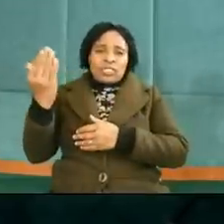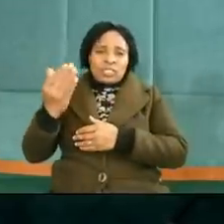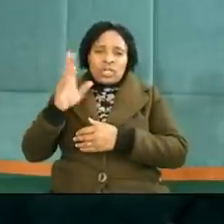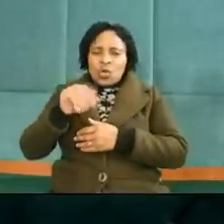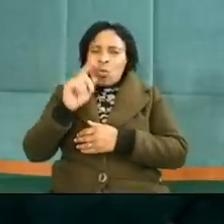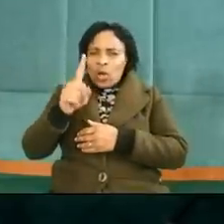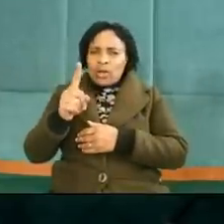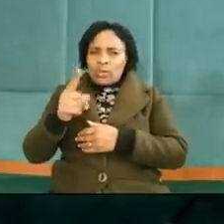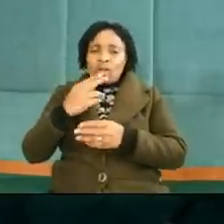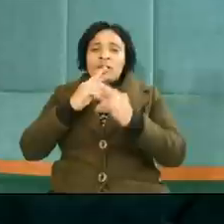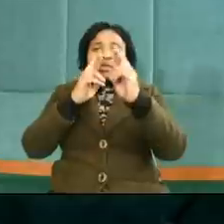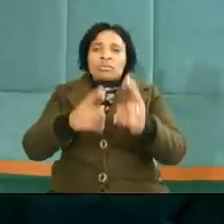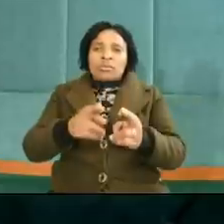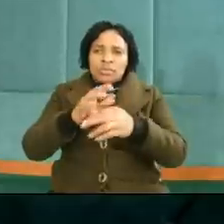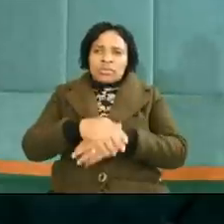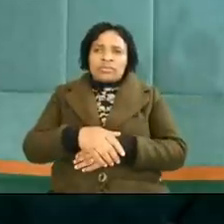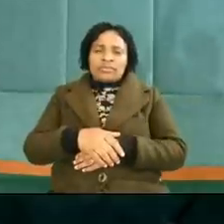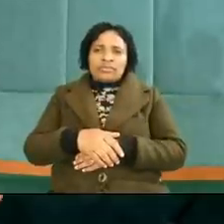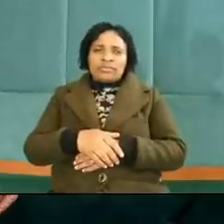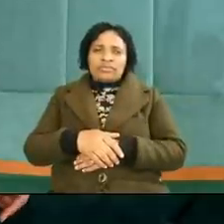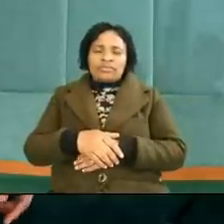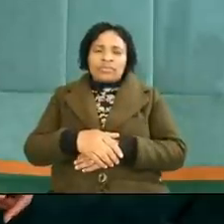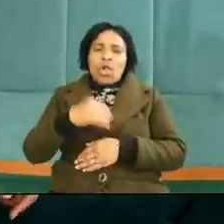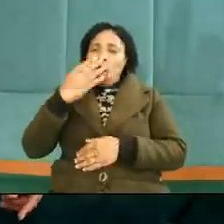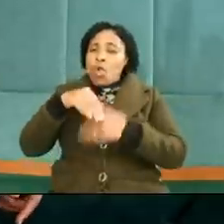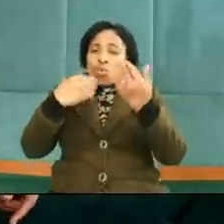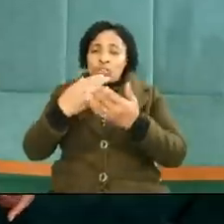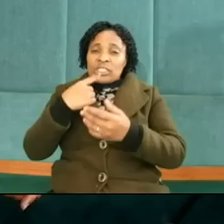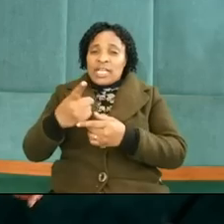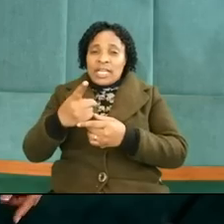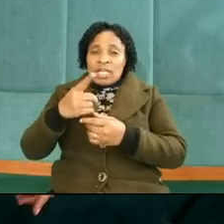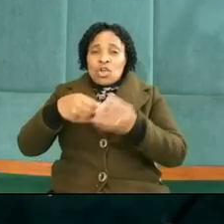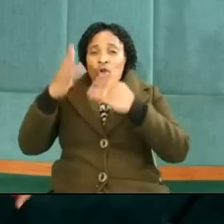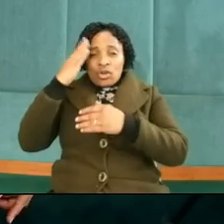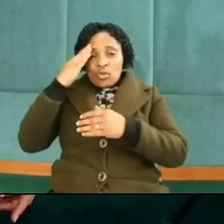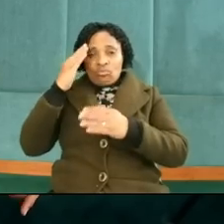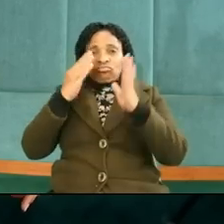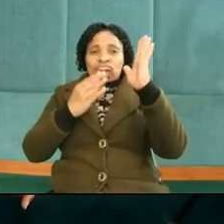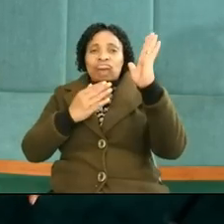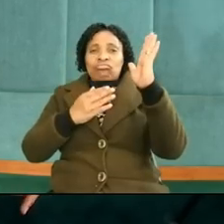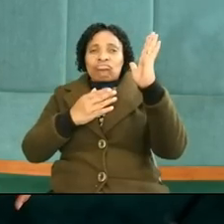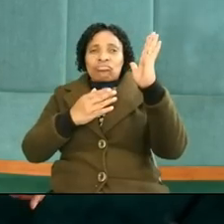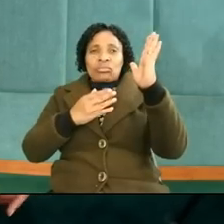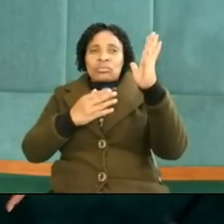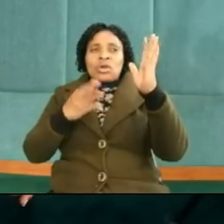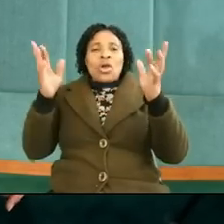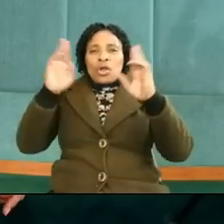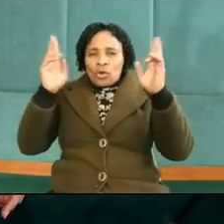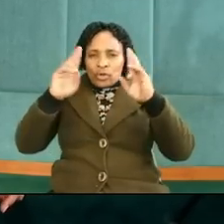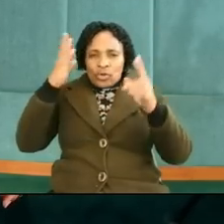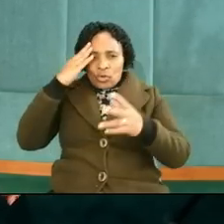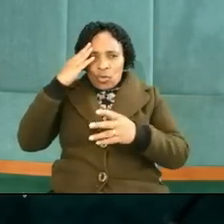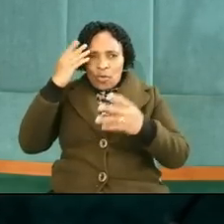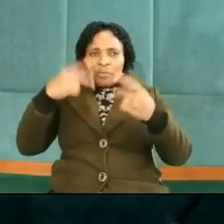respond? Yes? All those who say yes, raise your hand. You think God knew that nobody would respond? He already knew that nobody would